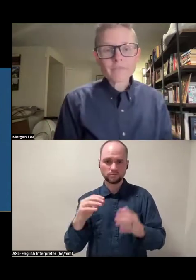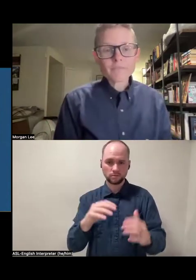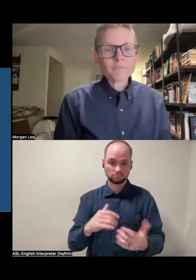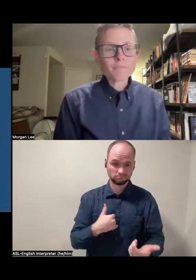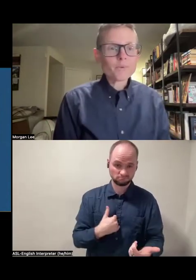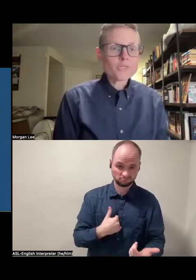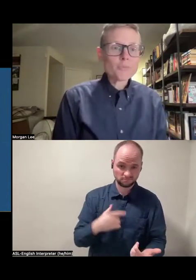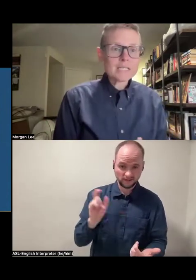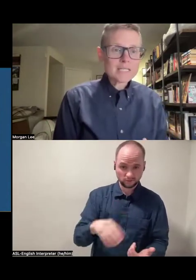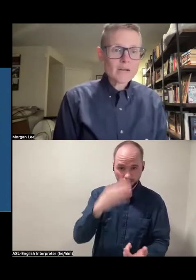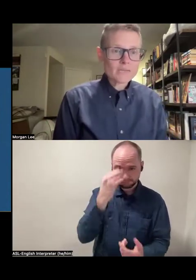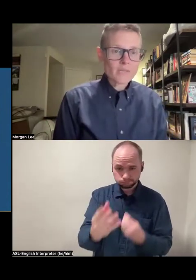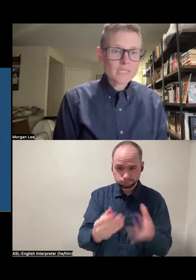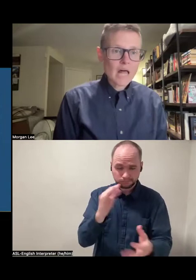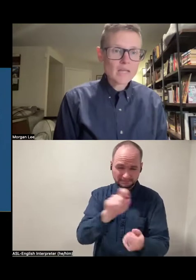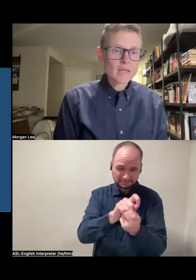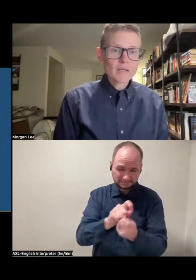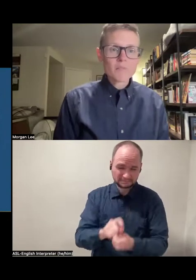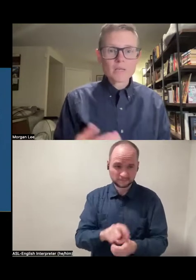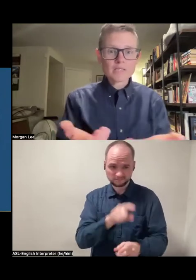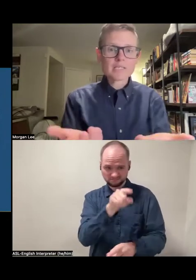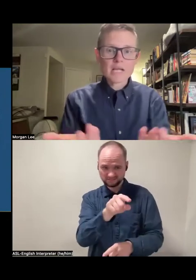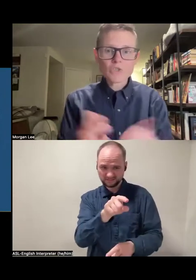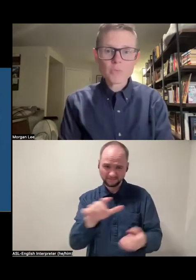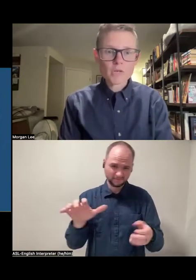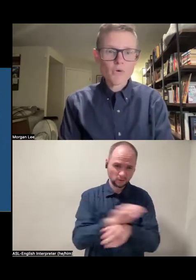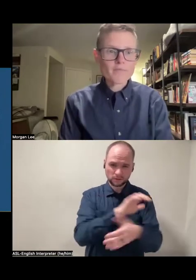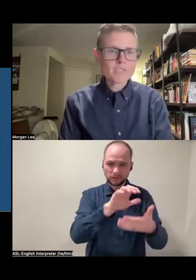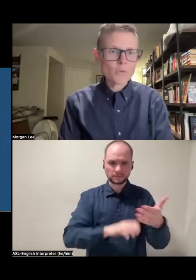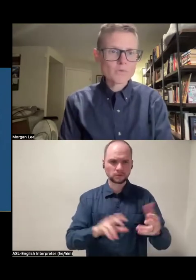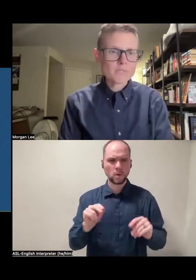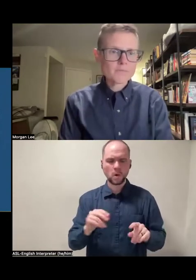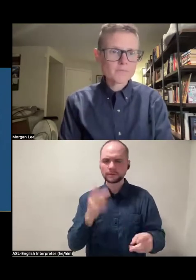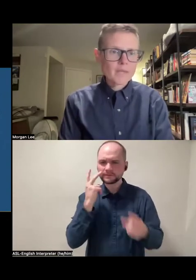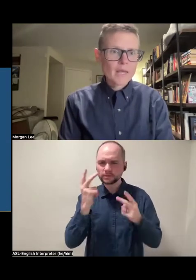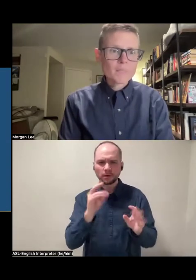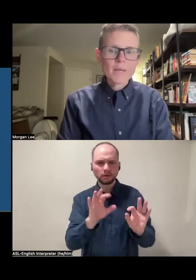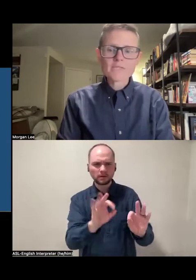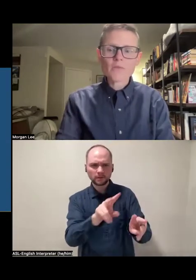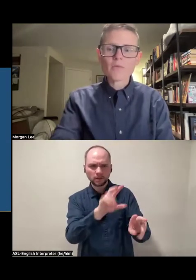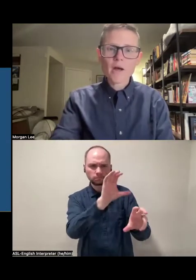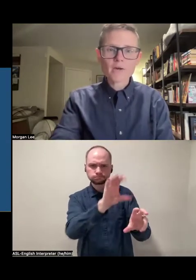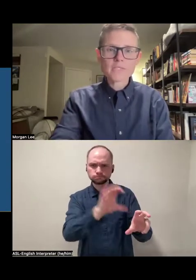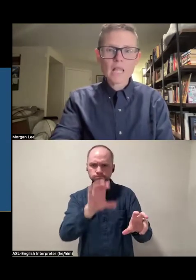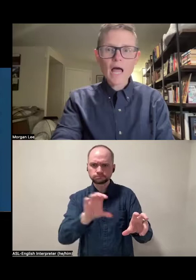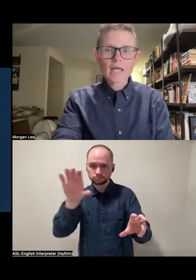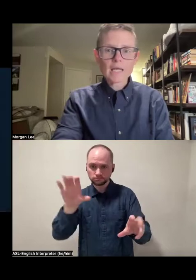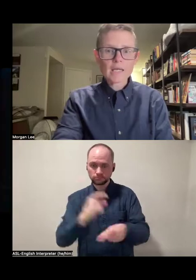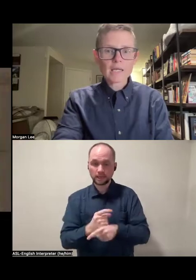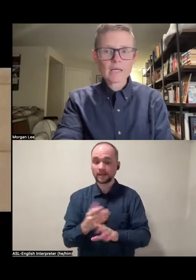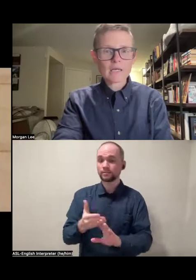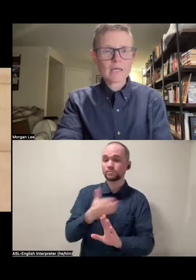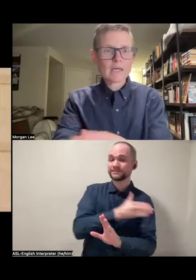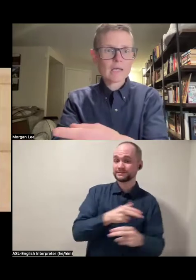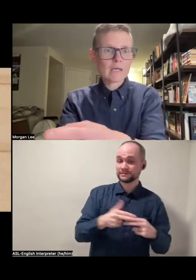have to put too many details on the slide because it's got so many great visuals. And based on the prior slide,